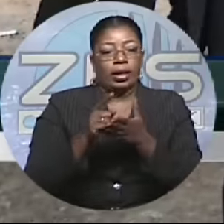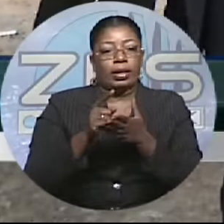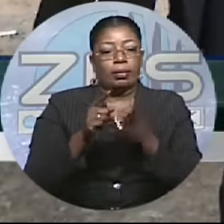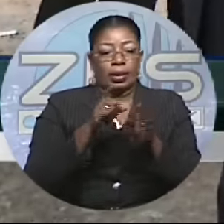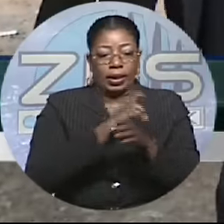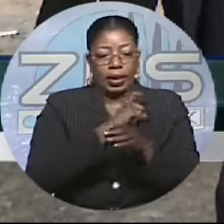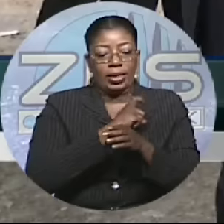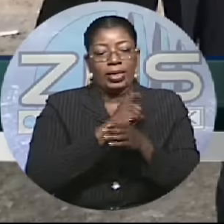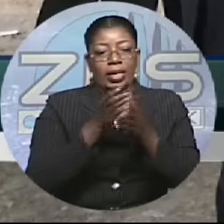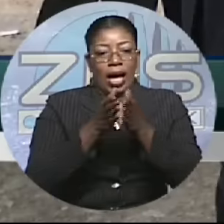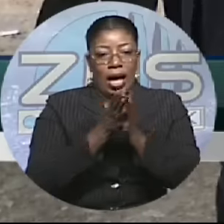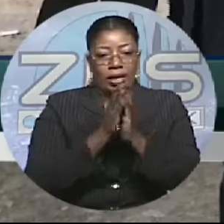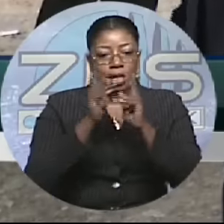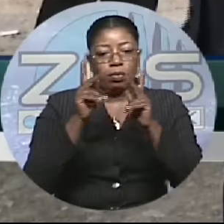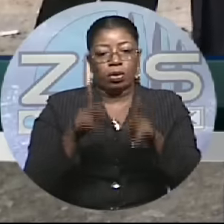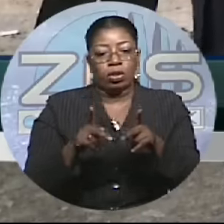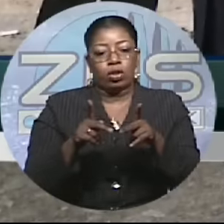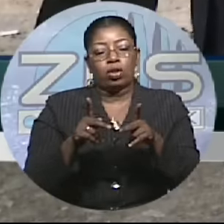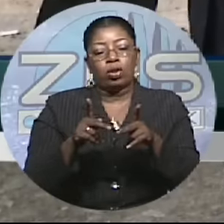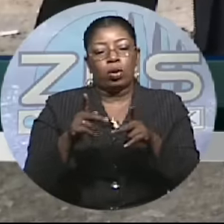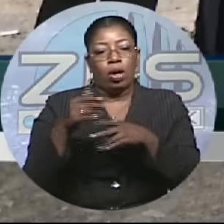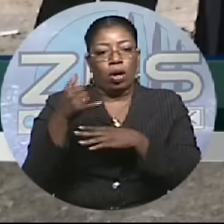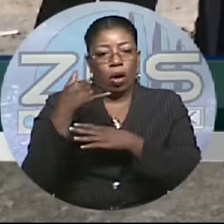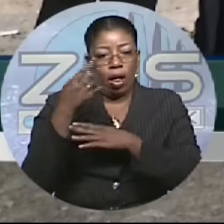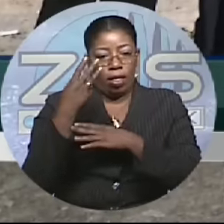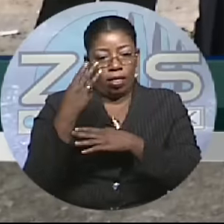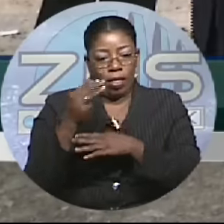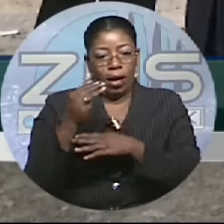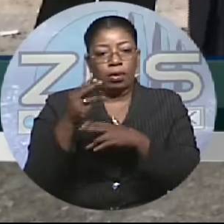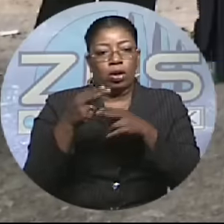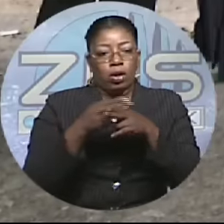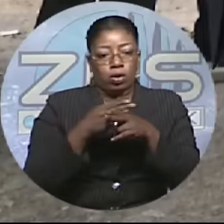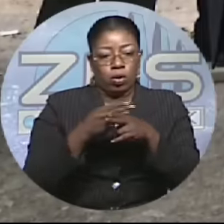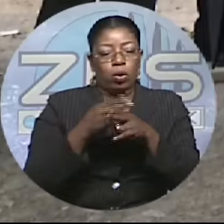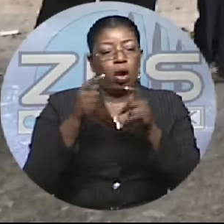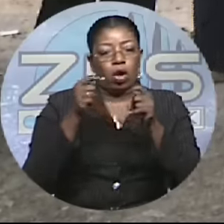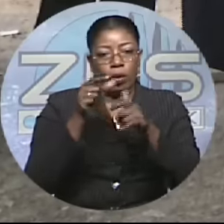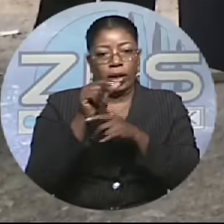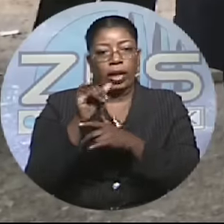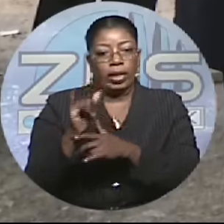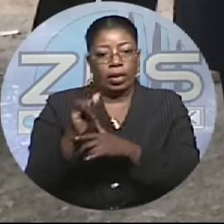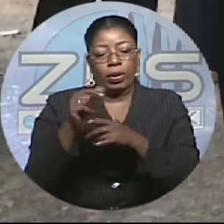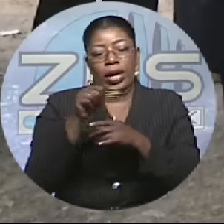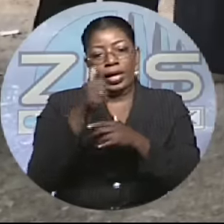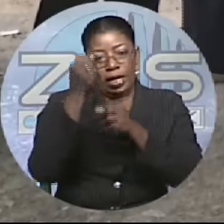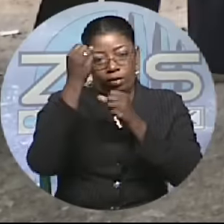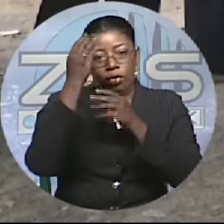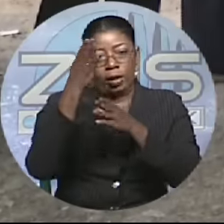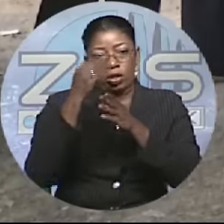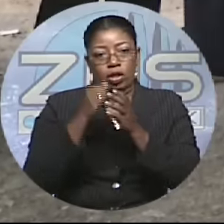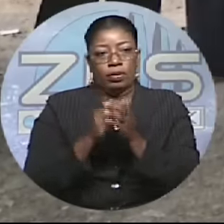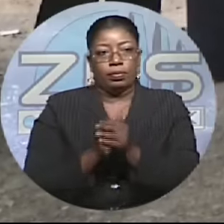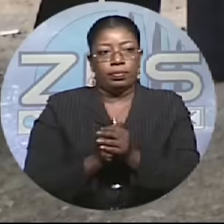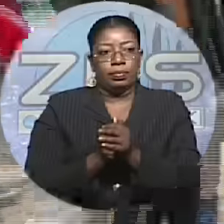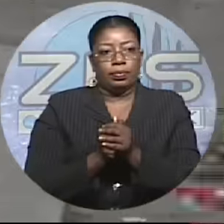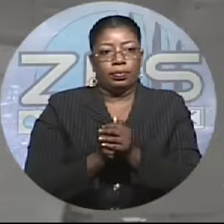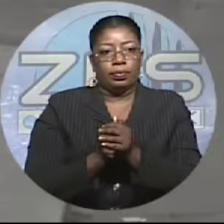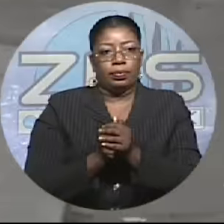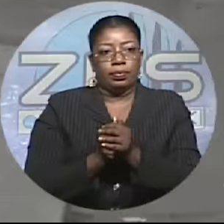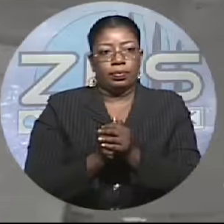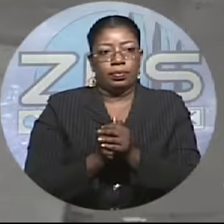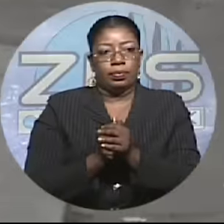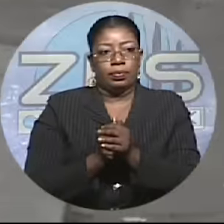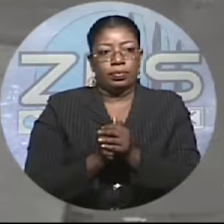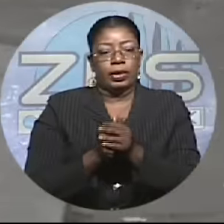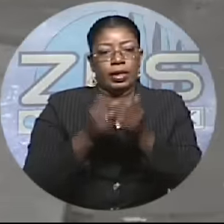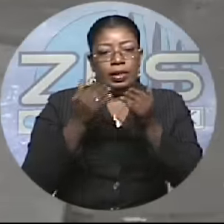with information to contact them as soon as possible. Janae Noel Ferguson, ZNS Network News.